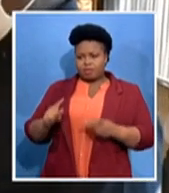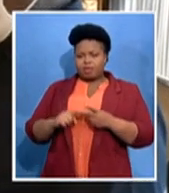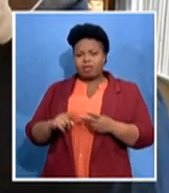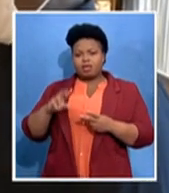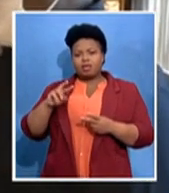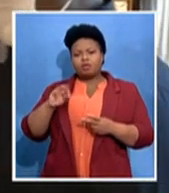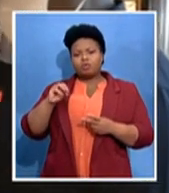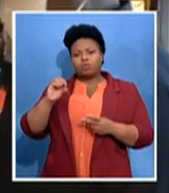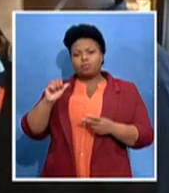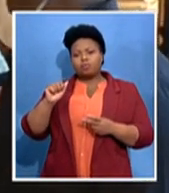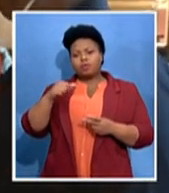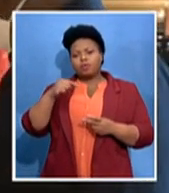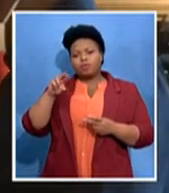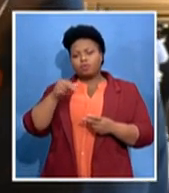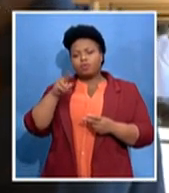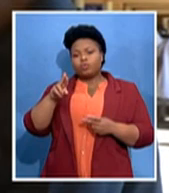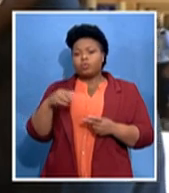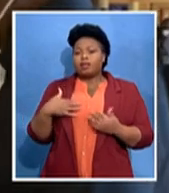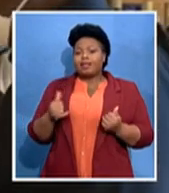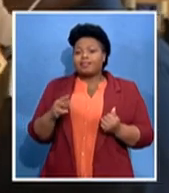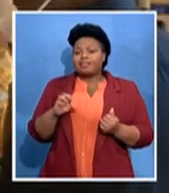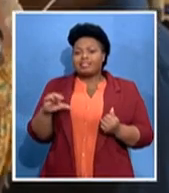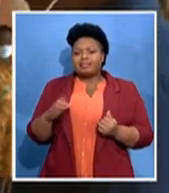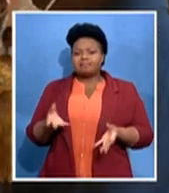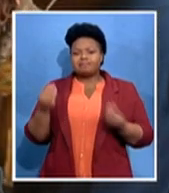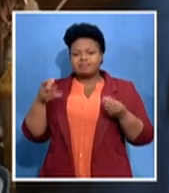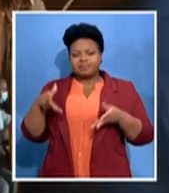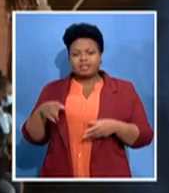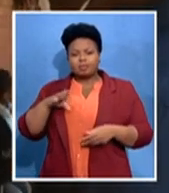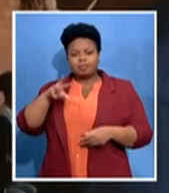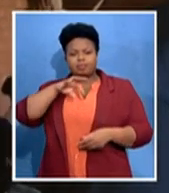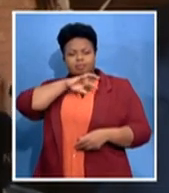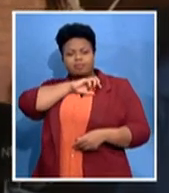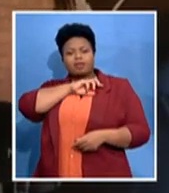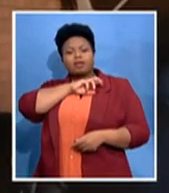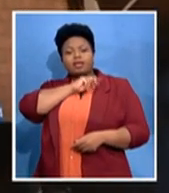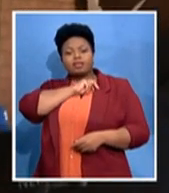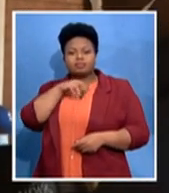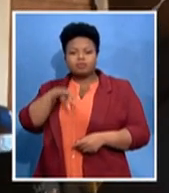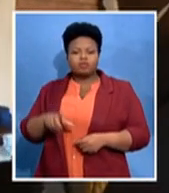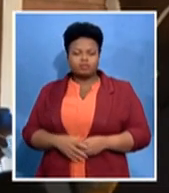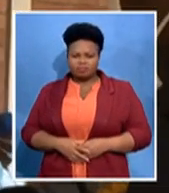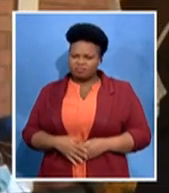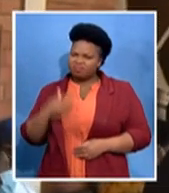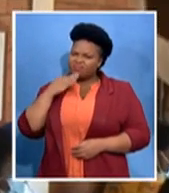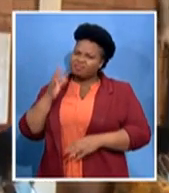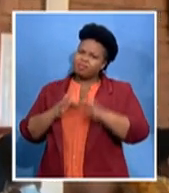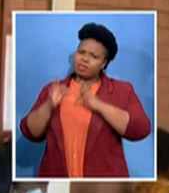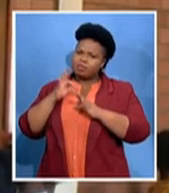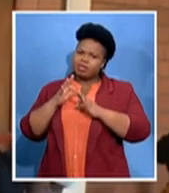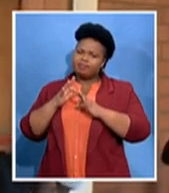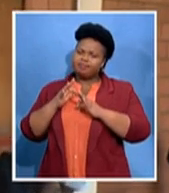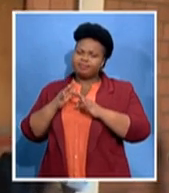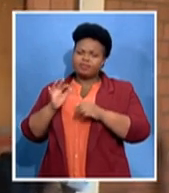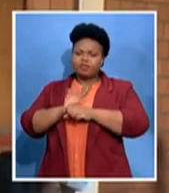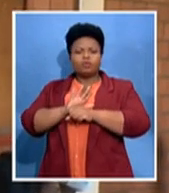this jab in the KwaZulu-Natal. Dr. Shabalala, tell us about an overview of how this program will be managed